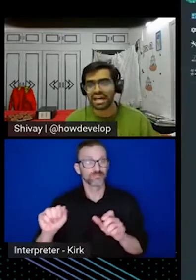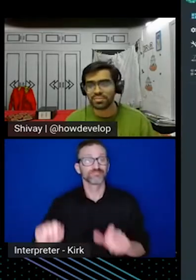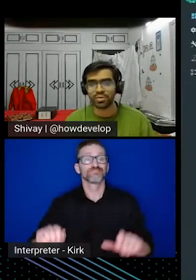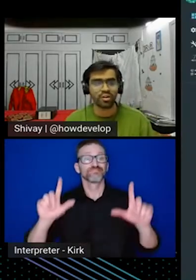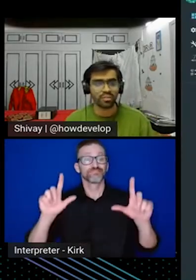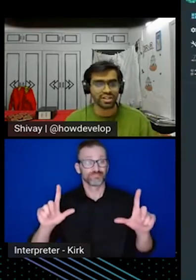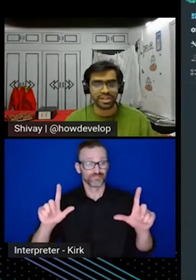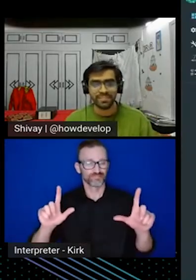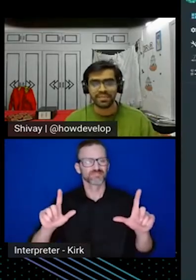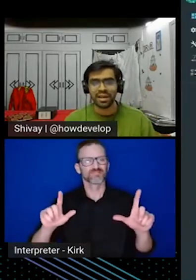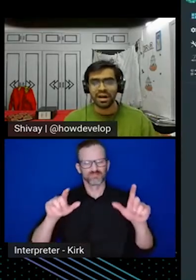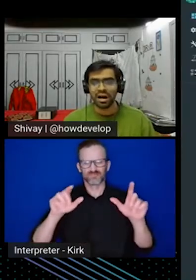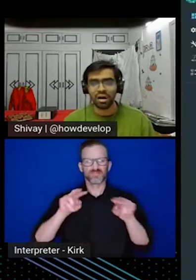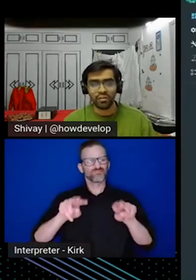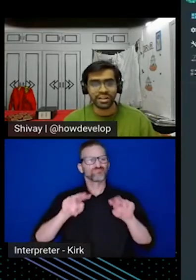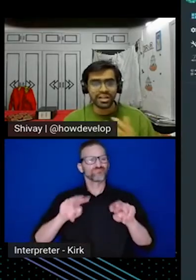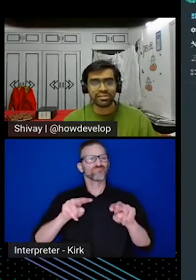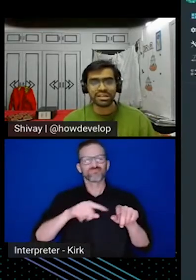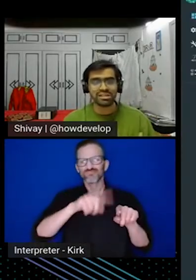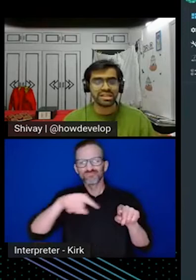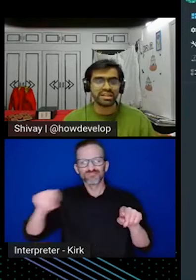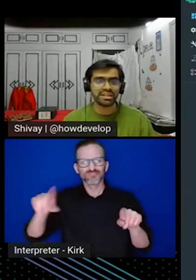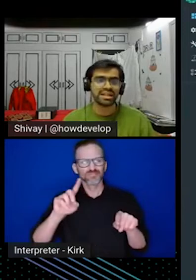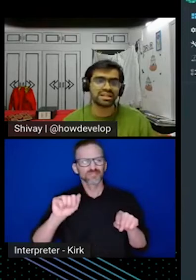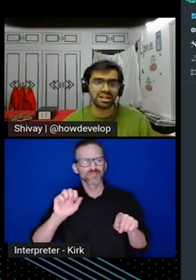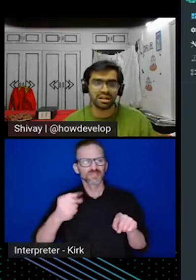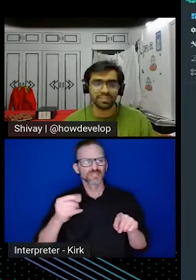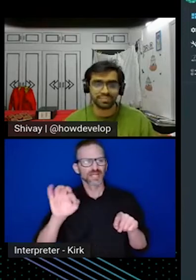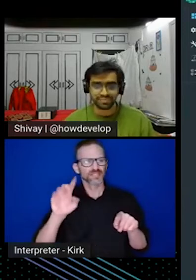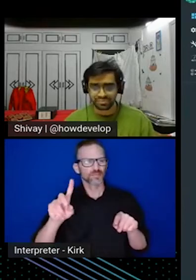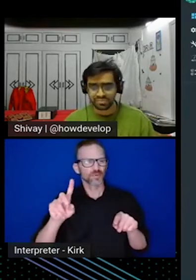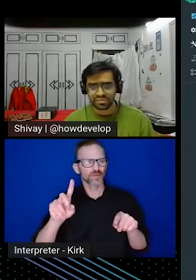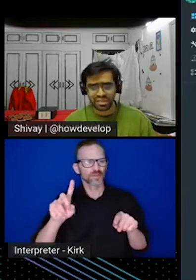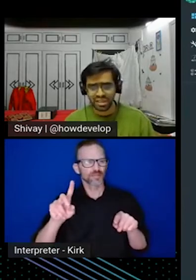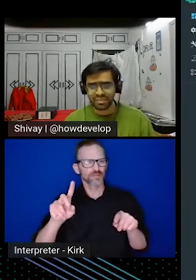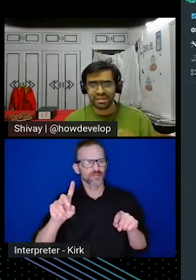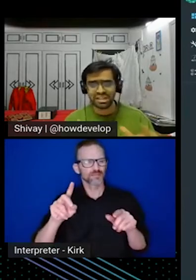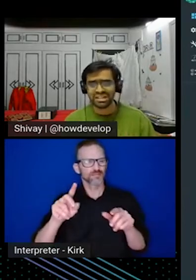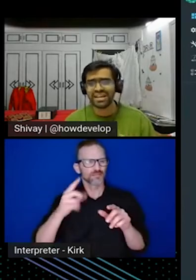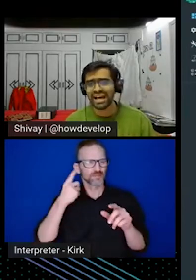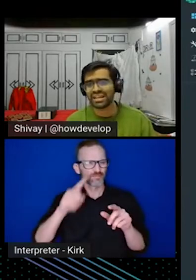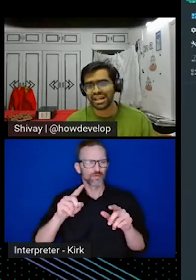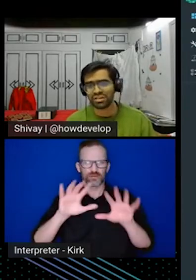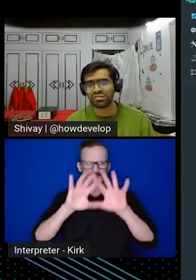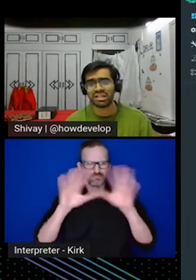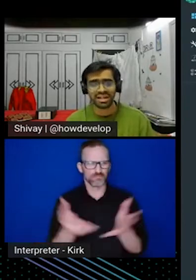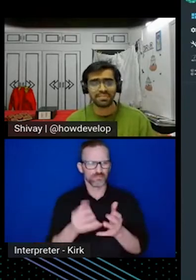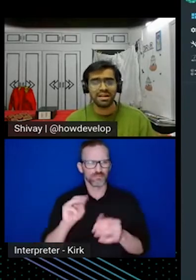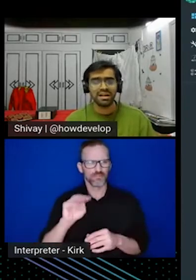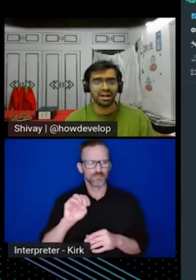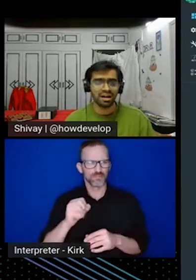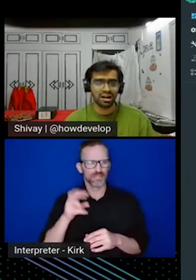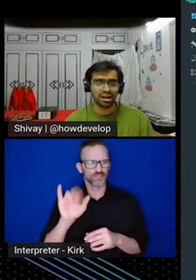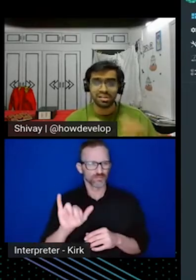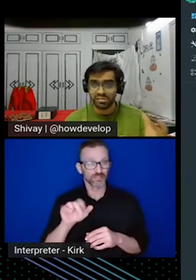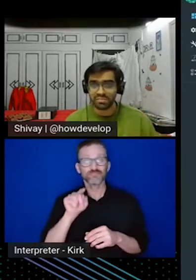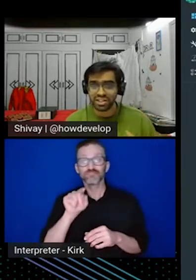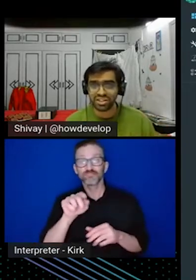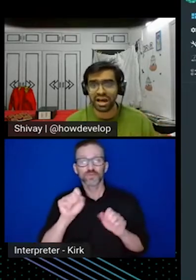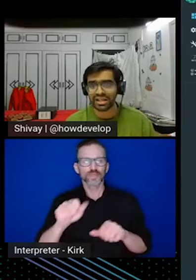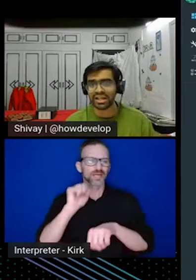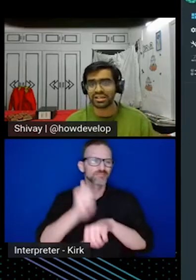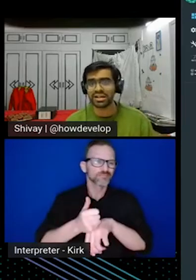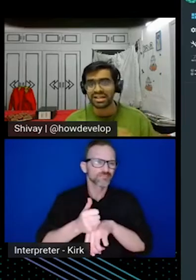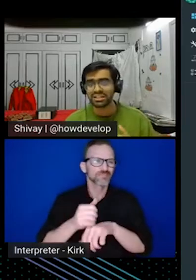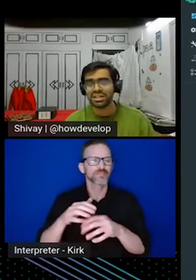the dashboard for Meshery. Over here, you can see that basically we can set up a service